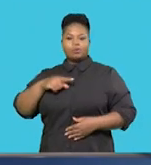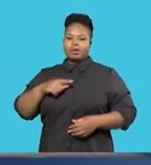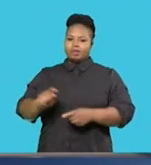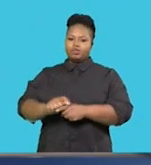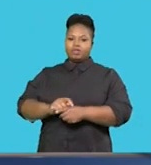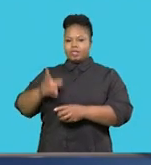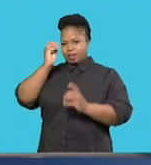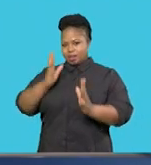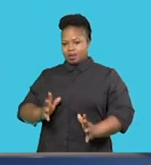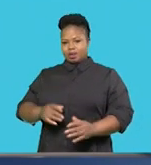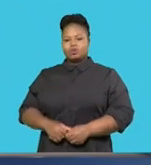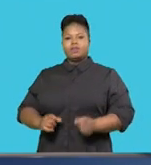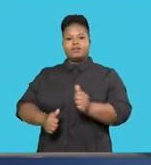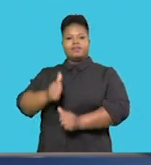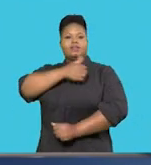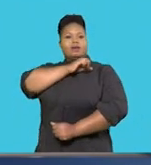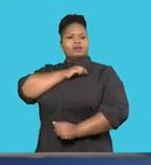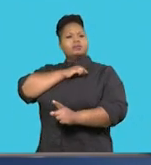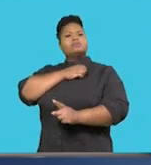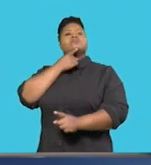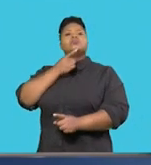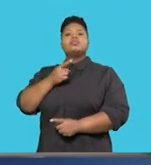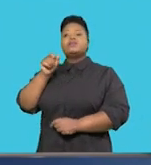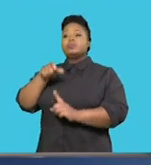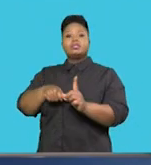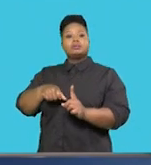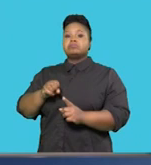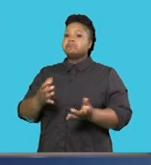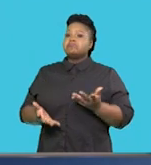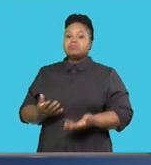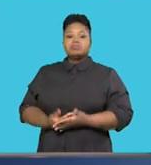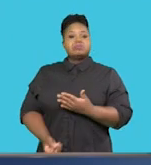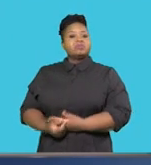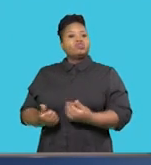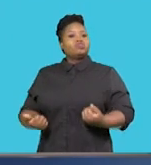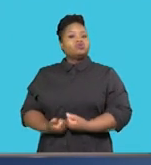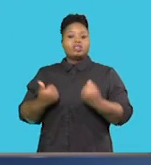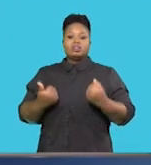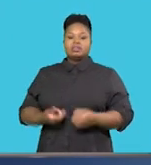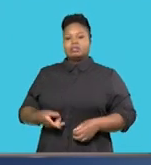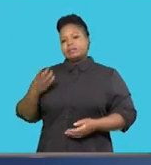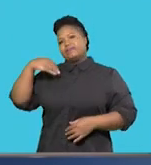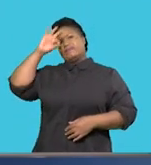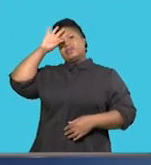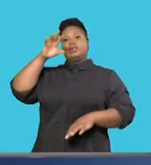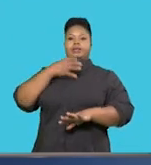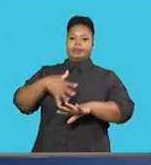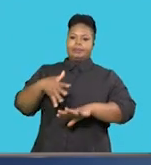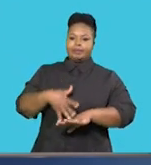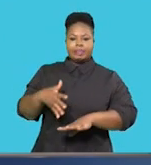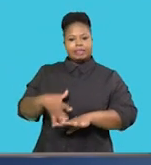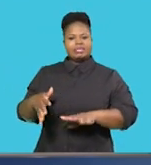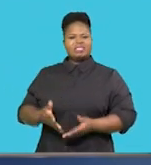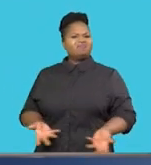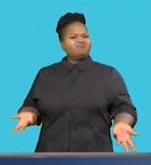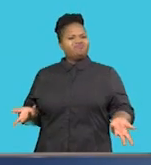our learners on first aid. To say if somebody is going through a challenge, whether they're fainting, whether they're bleeding, and